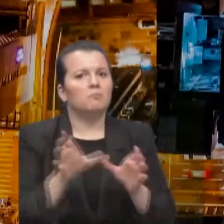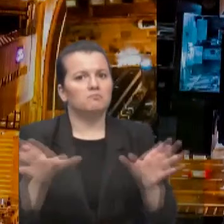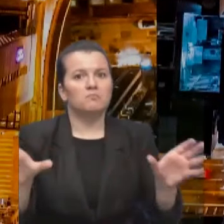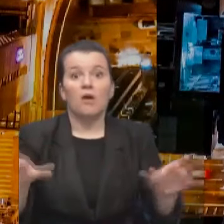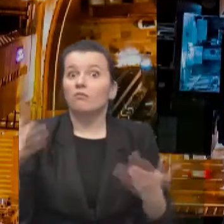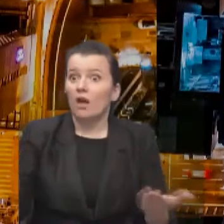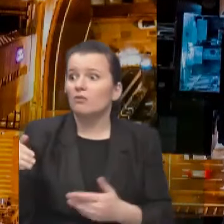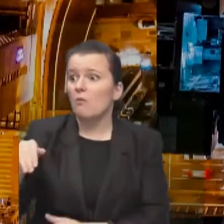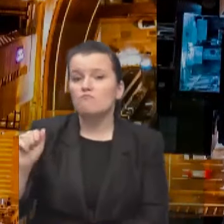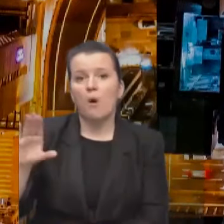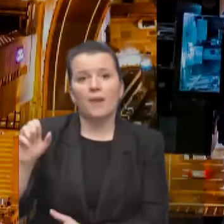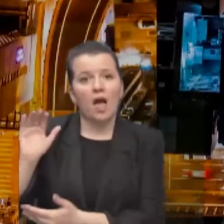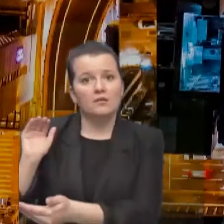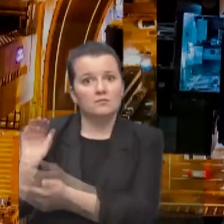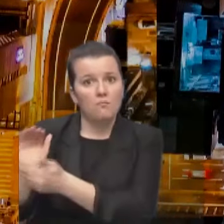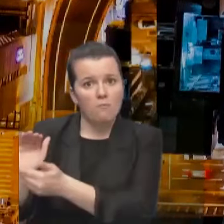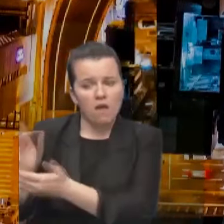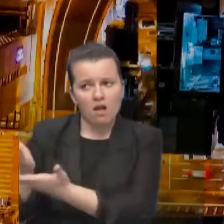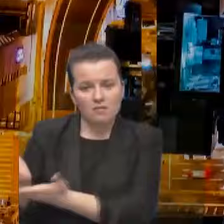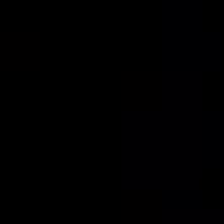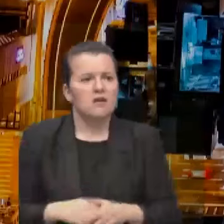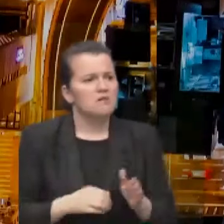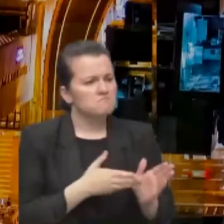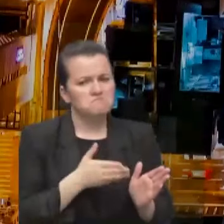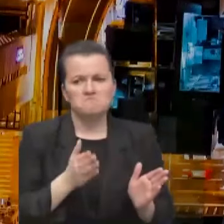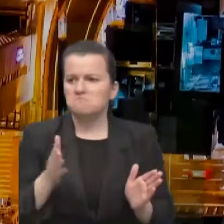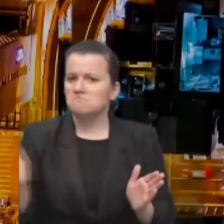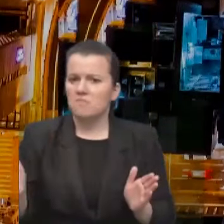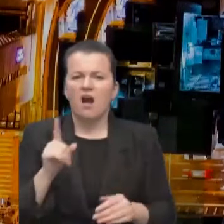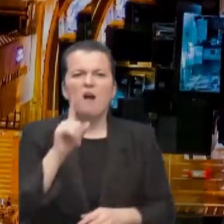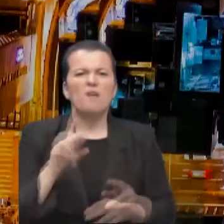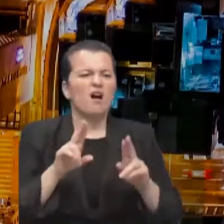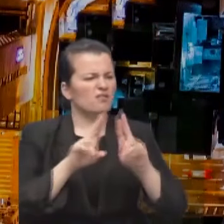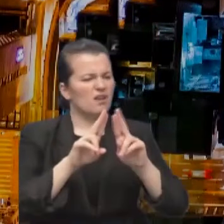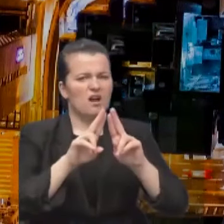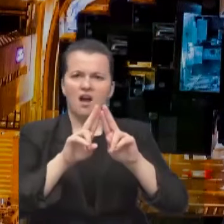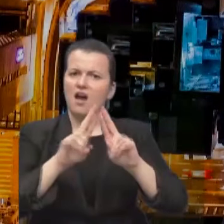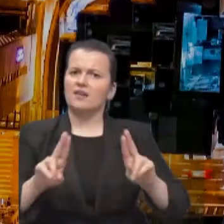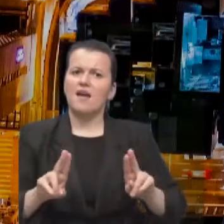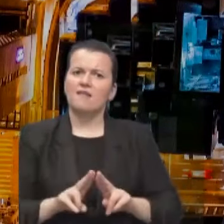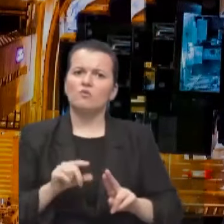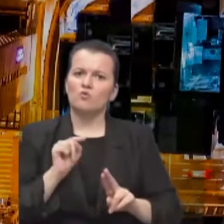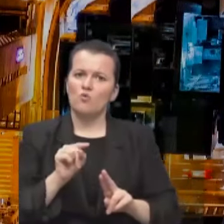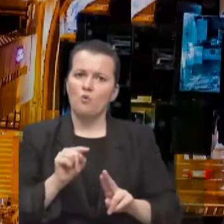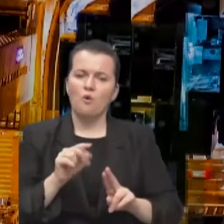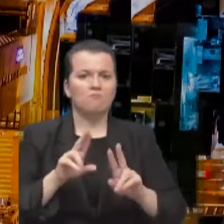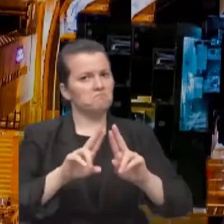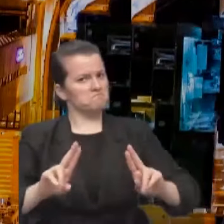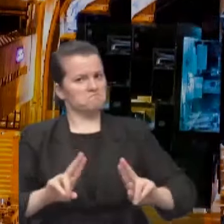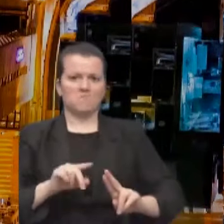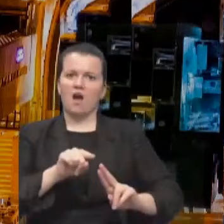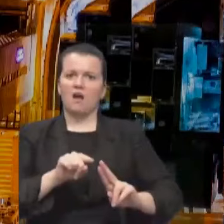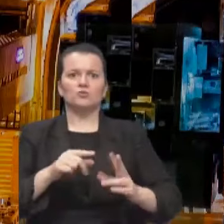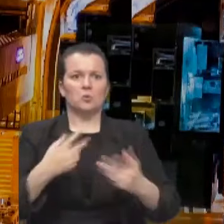Is a very promising development, although we don't have the details. But for the Renault brand per se, what is the main competitive advantage vis-à-vis